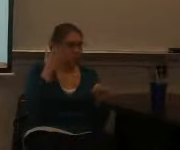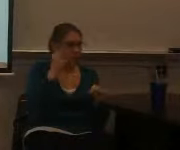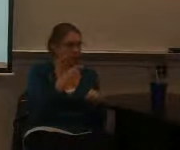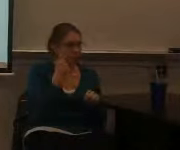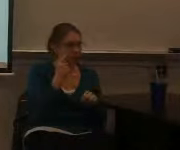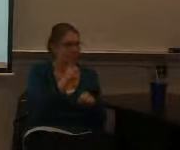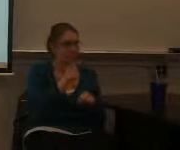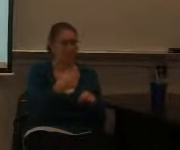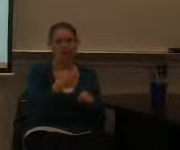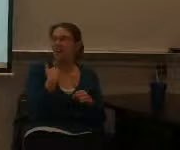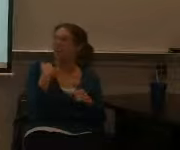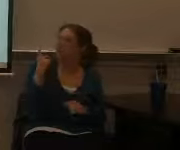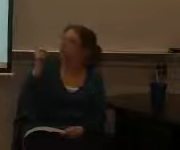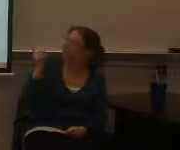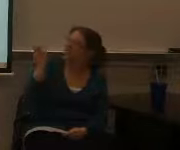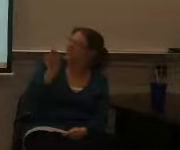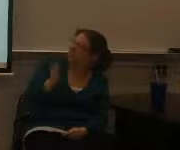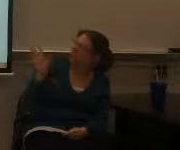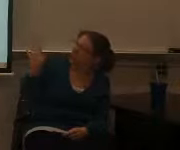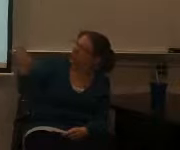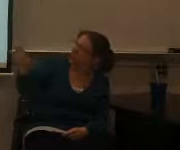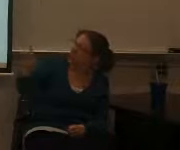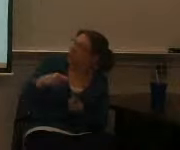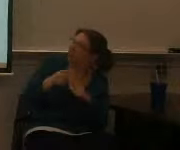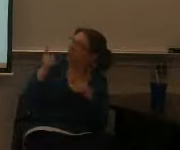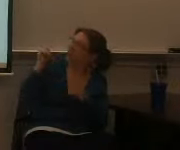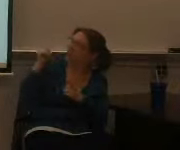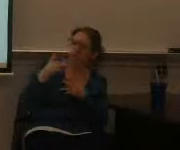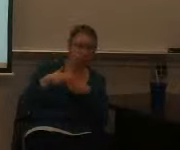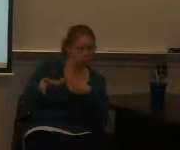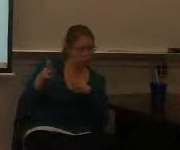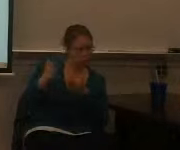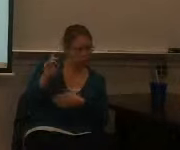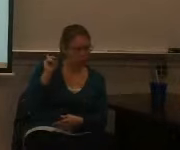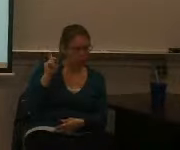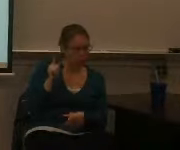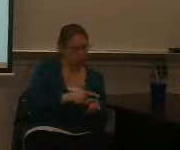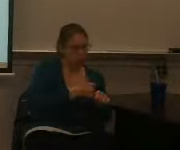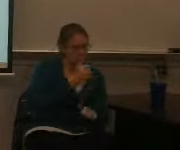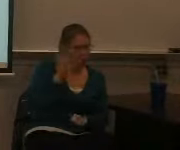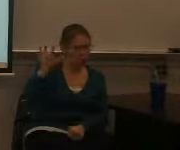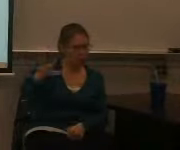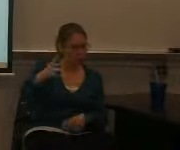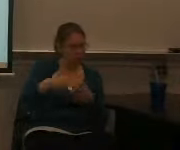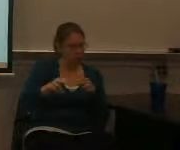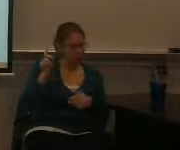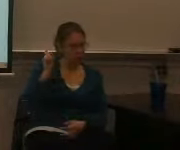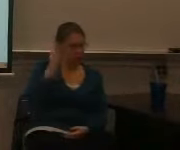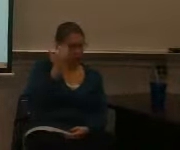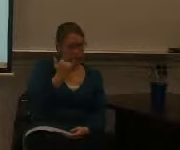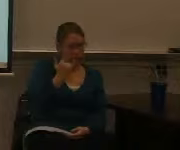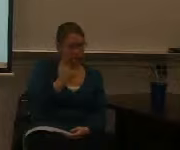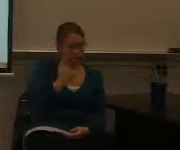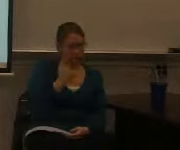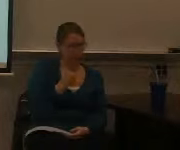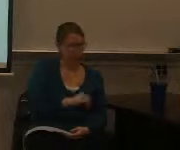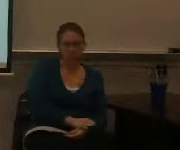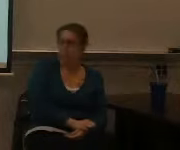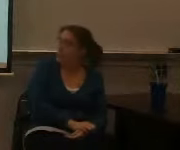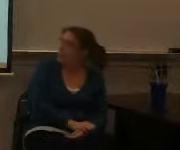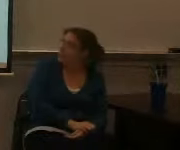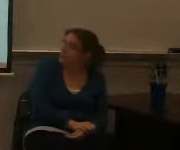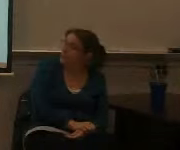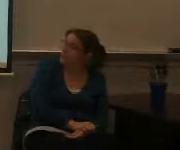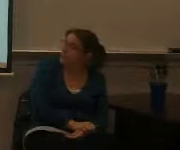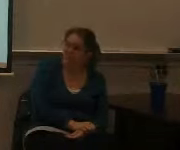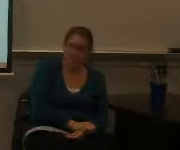is that I've kind of got this here, and then this is short here? Let's say it just flows coming this way, because it's